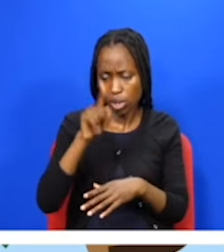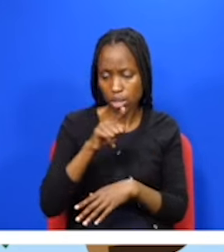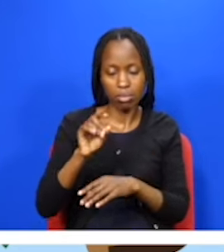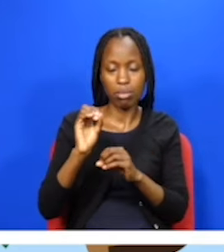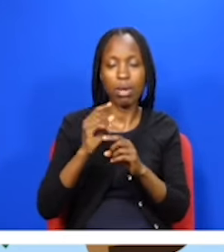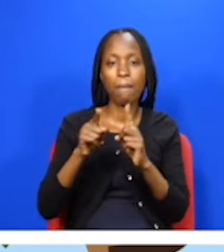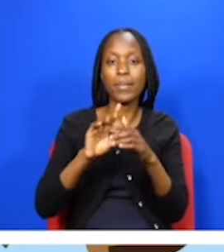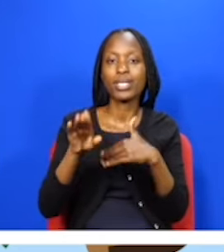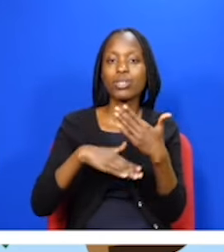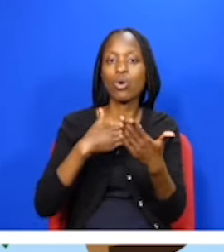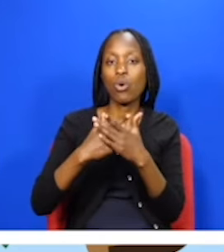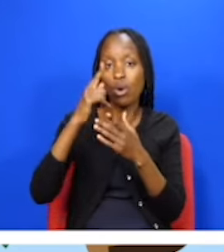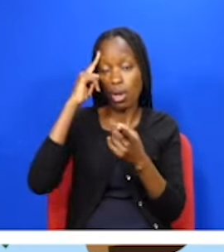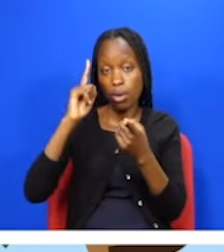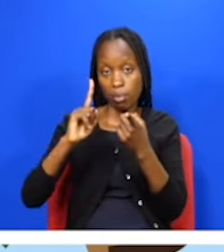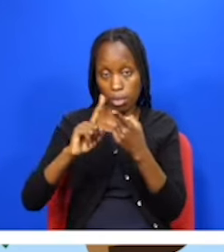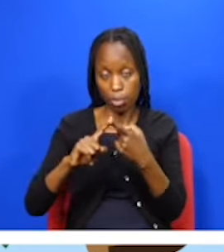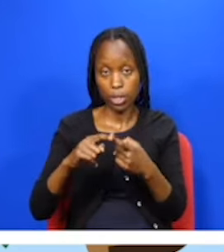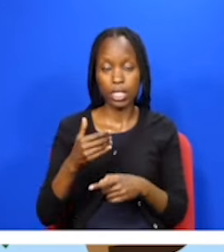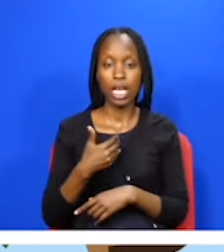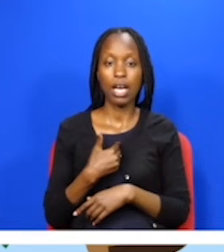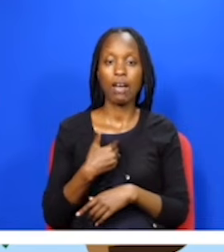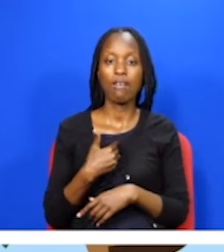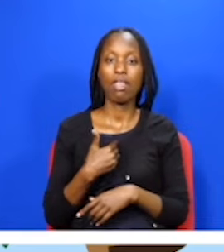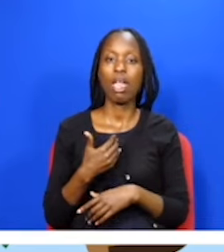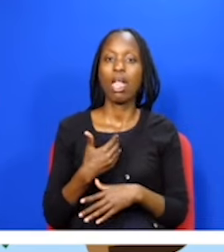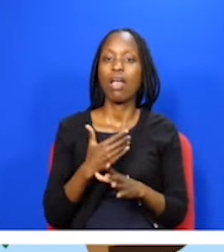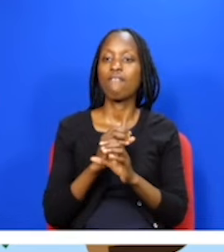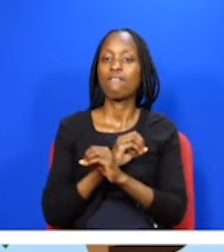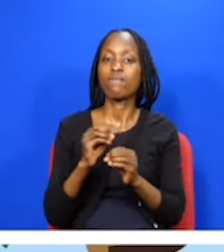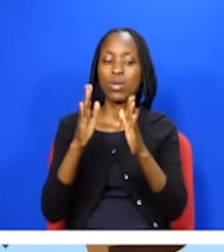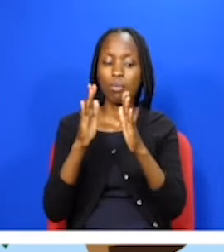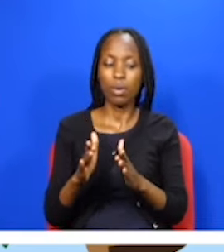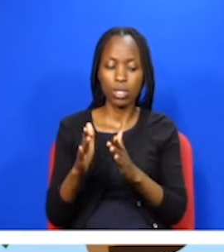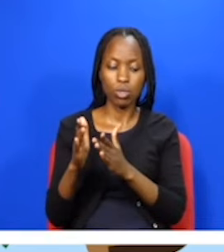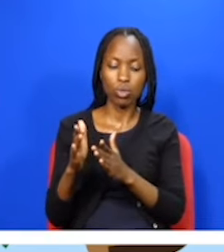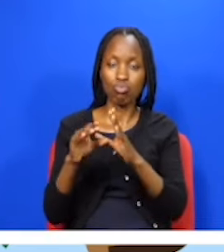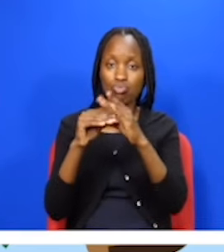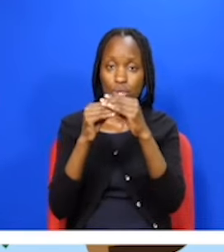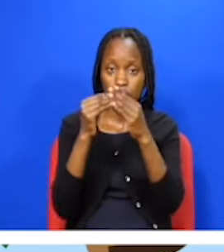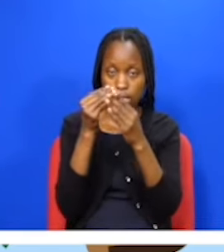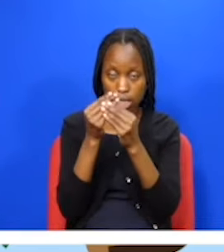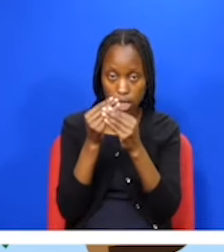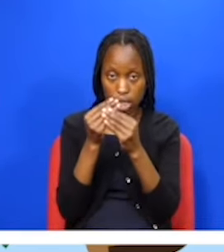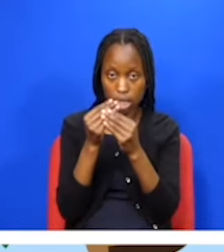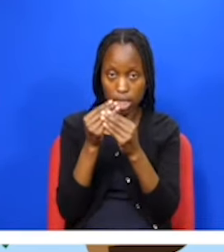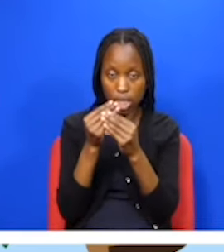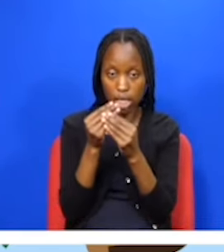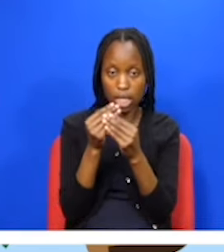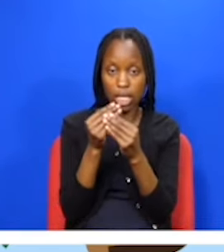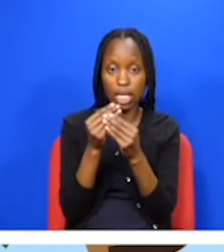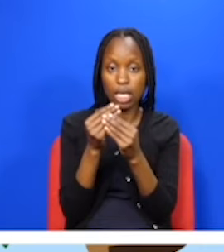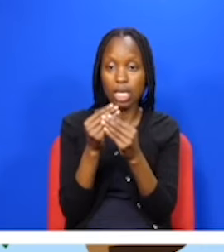purpose. All right, boys and girls? There is no one who was sent here on this earth or born as